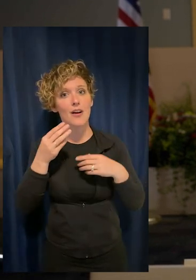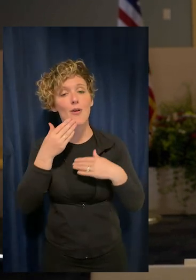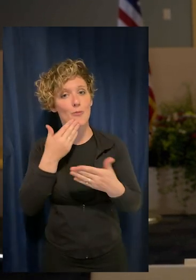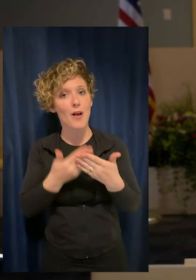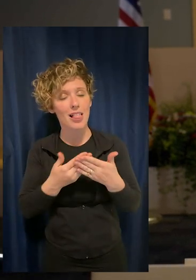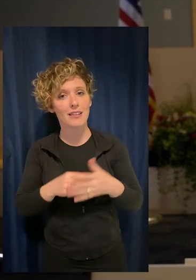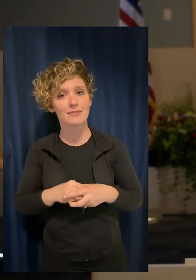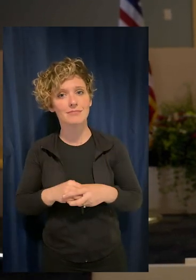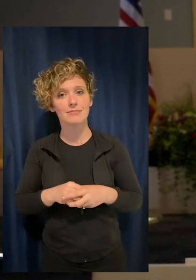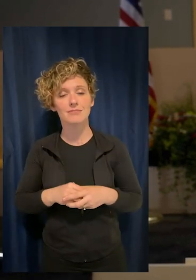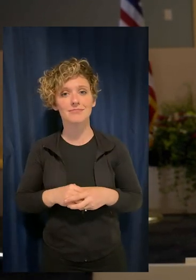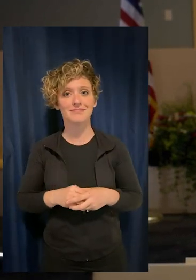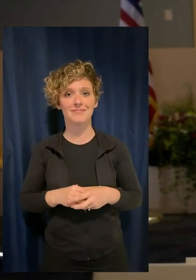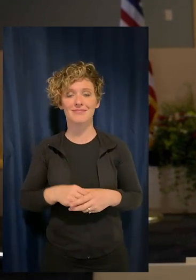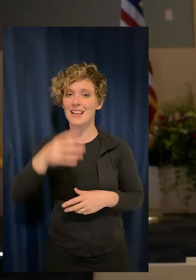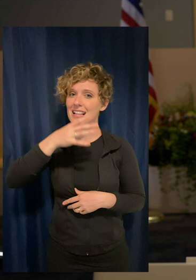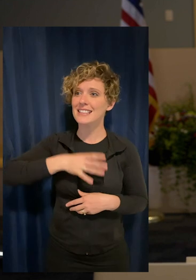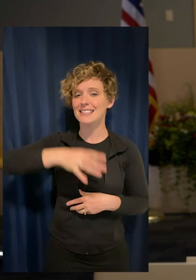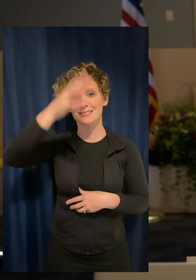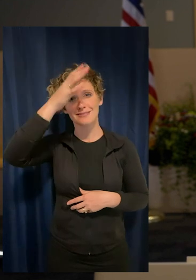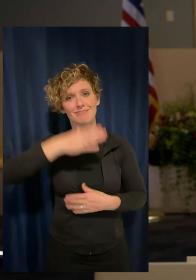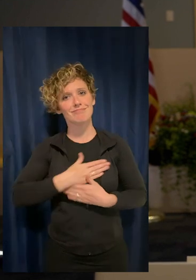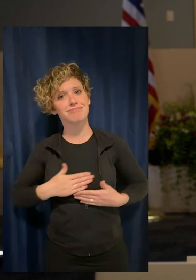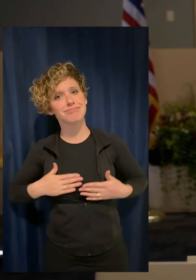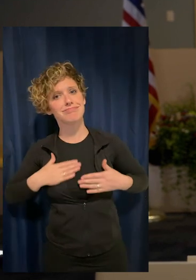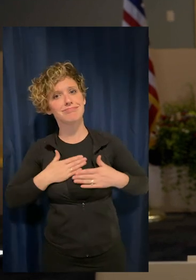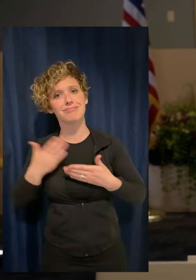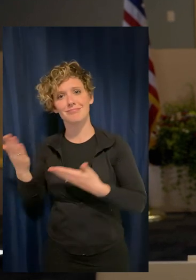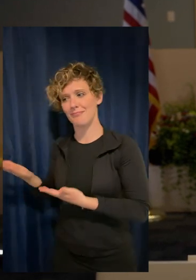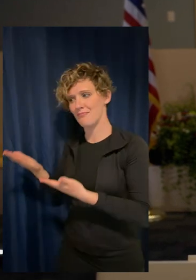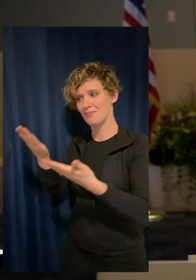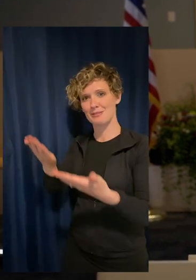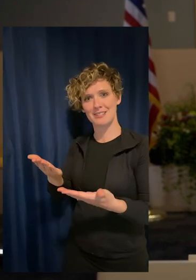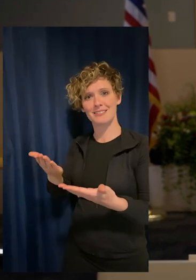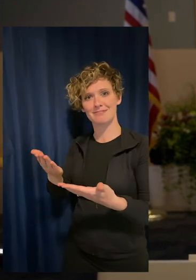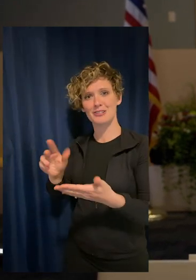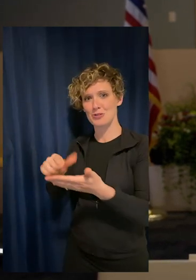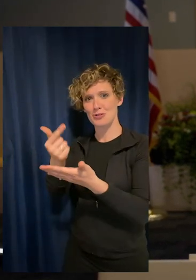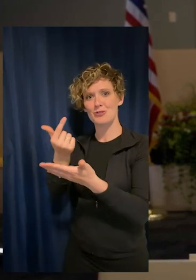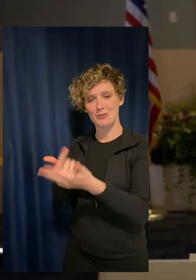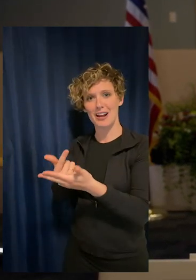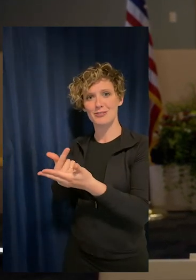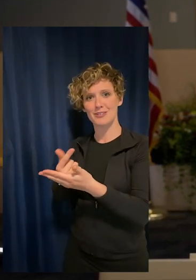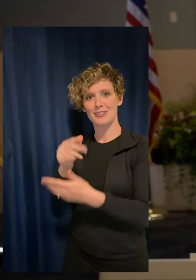Ladies and gentlemen, it now gives me great pleasure to present to you the alumni of